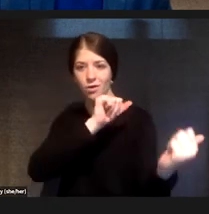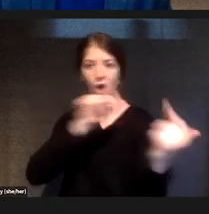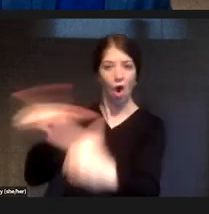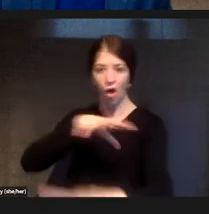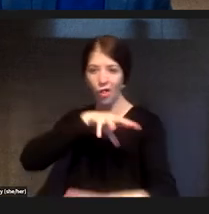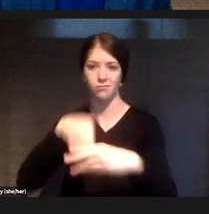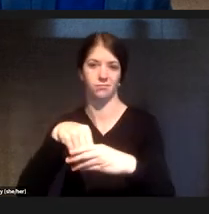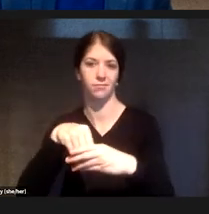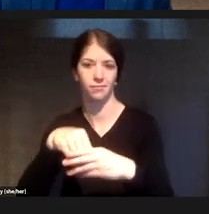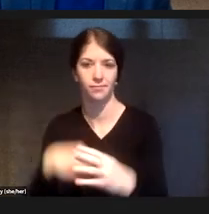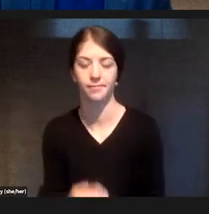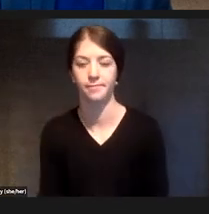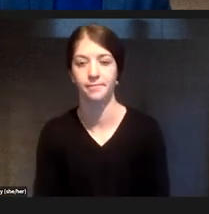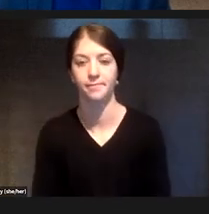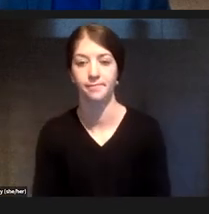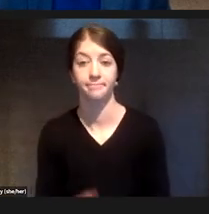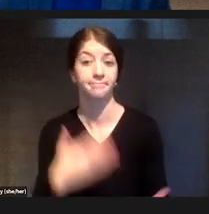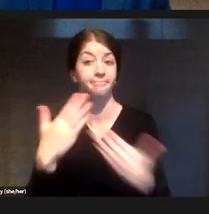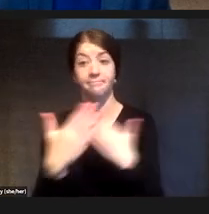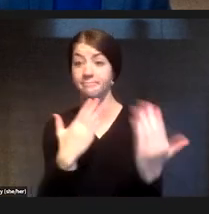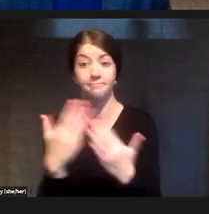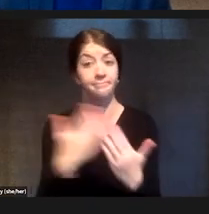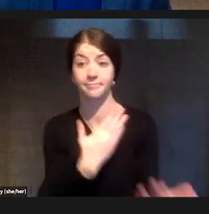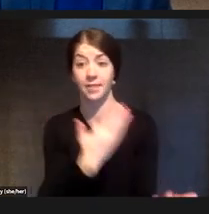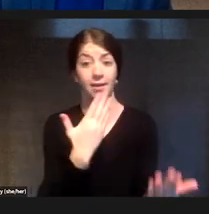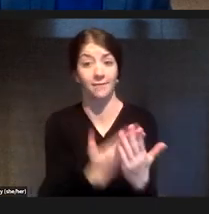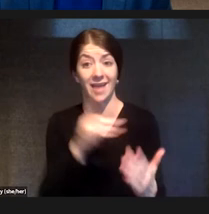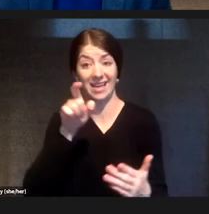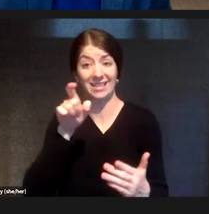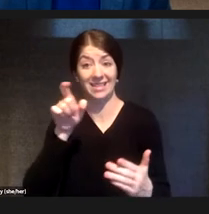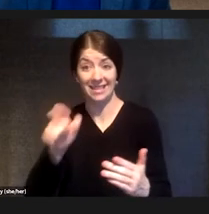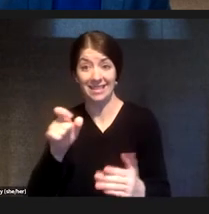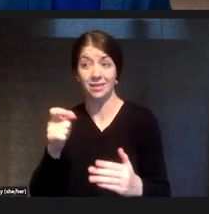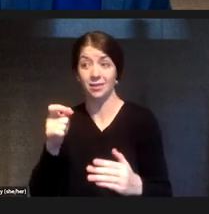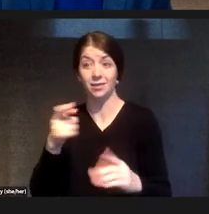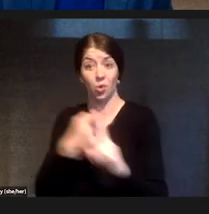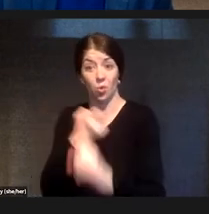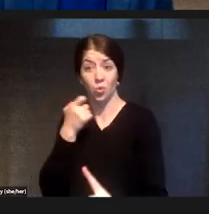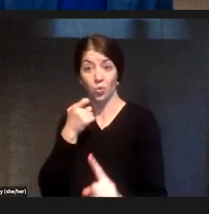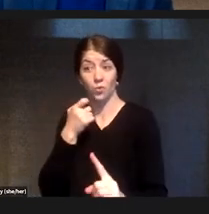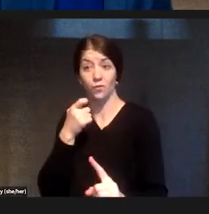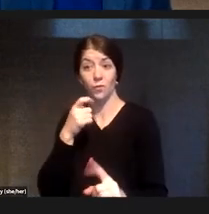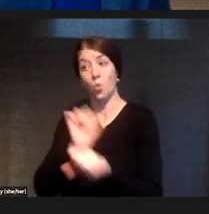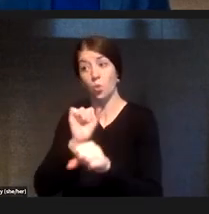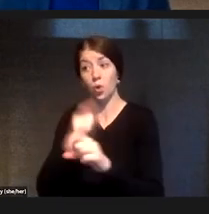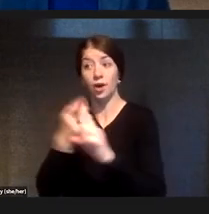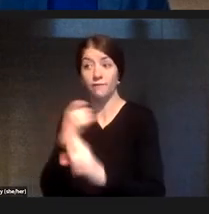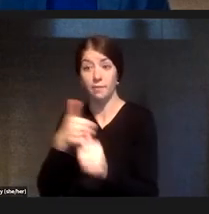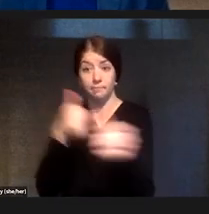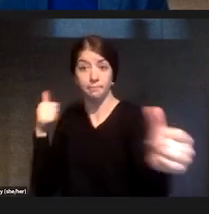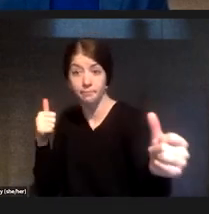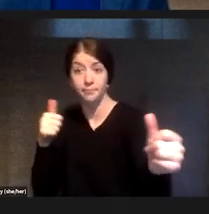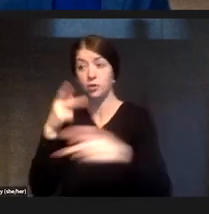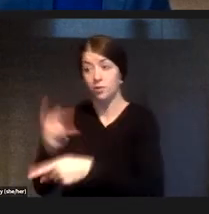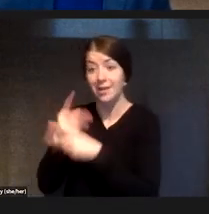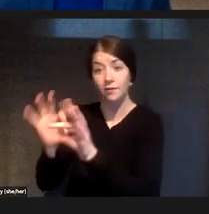included. Whether it has been the fact that people needed to work remotely for health reasons, to take care of their family, to take care of their